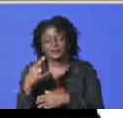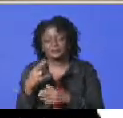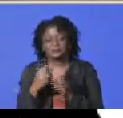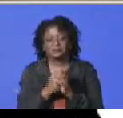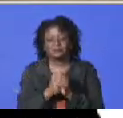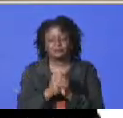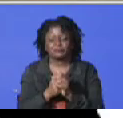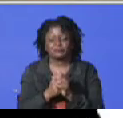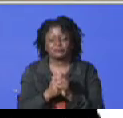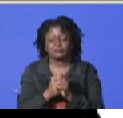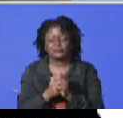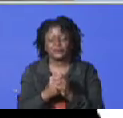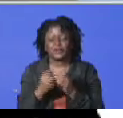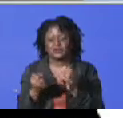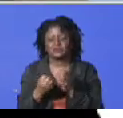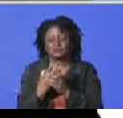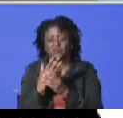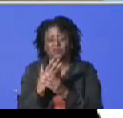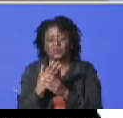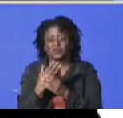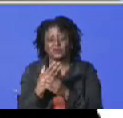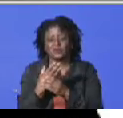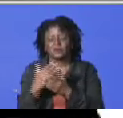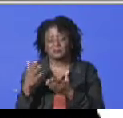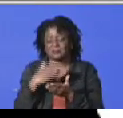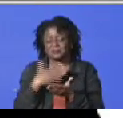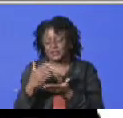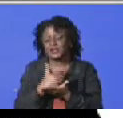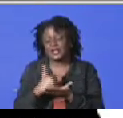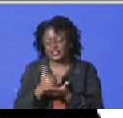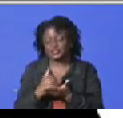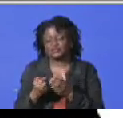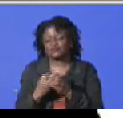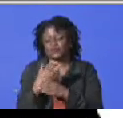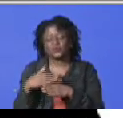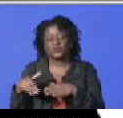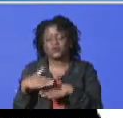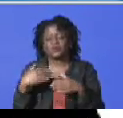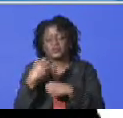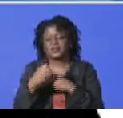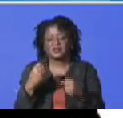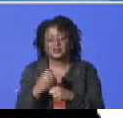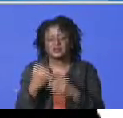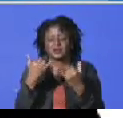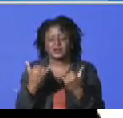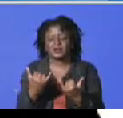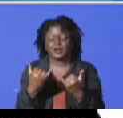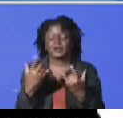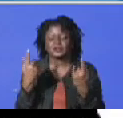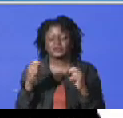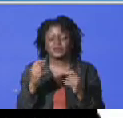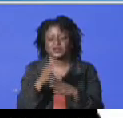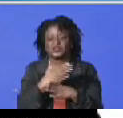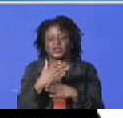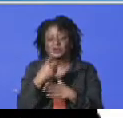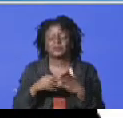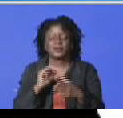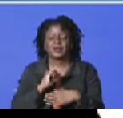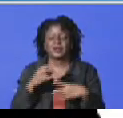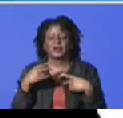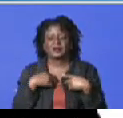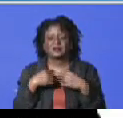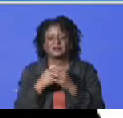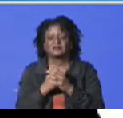I said, it grew over the years and it's really huge now. The point now, I just try to just share what I have. You know,